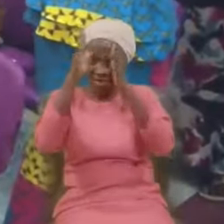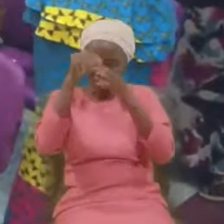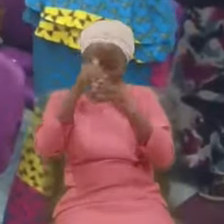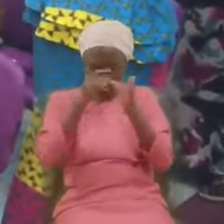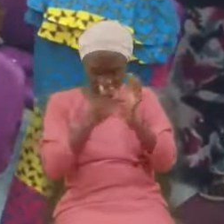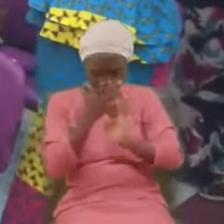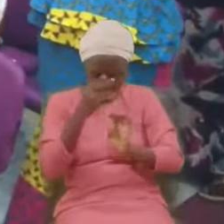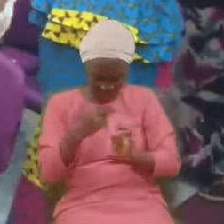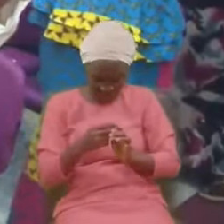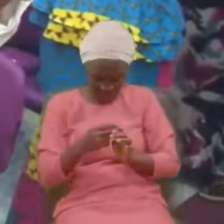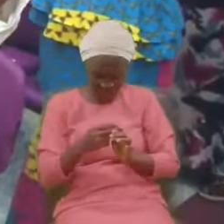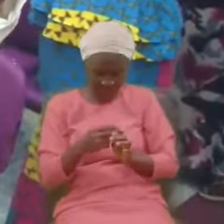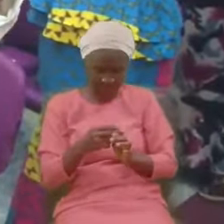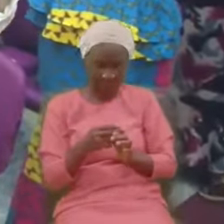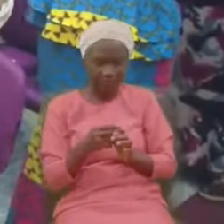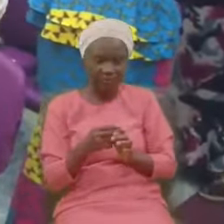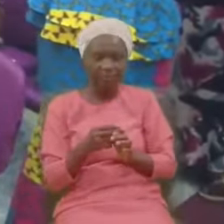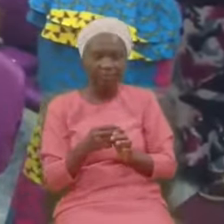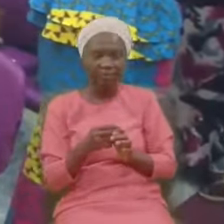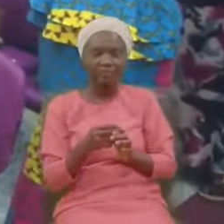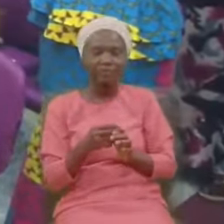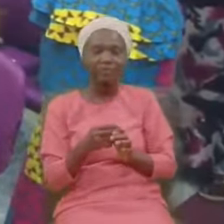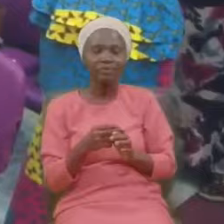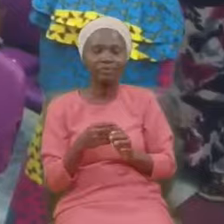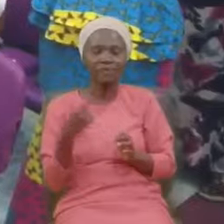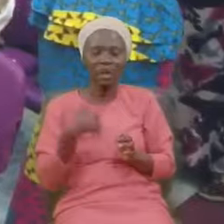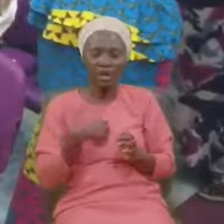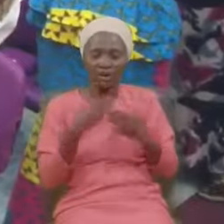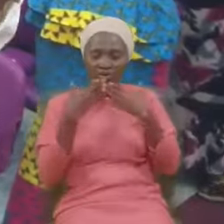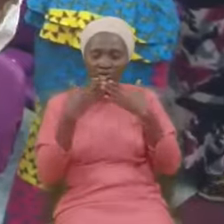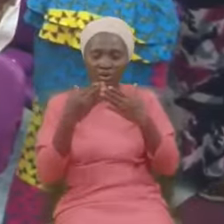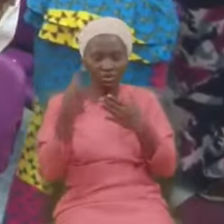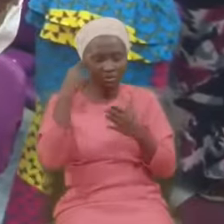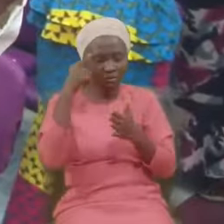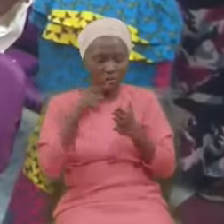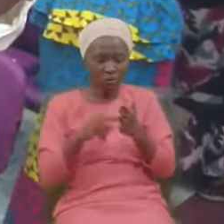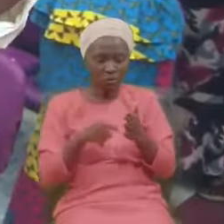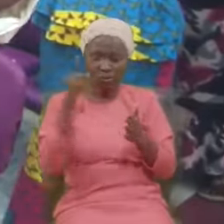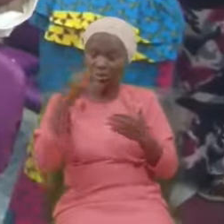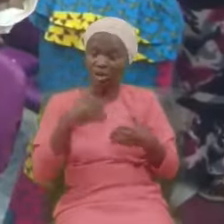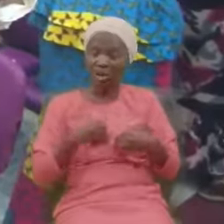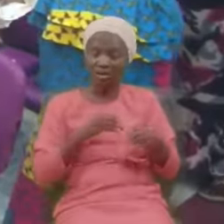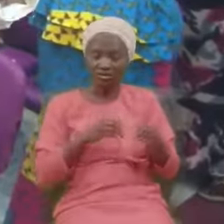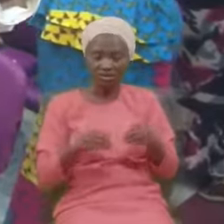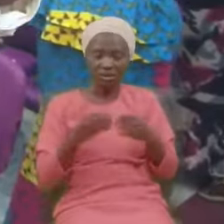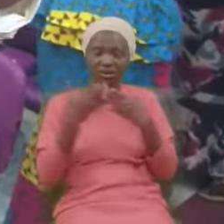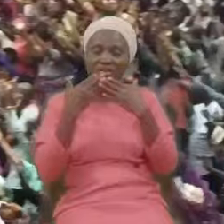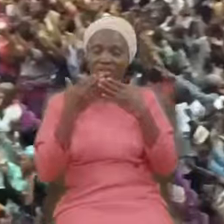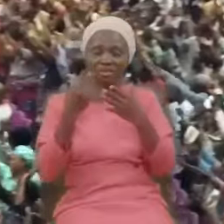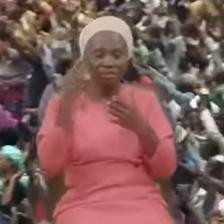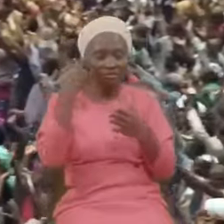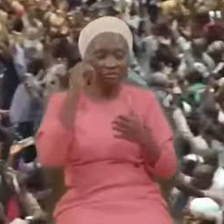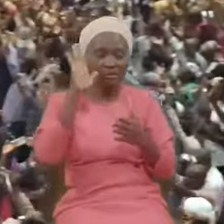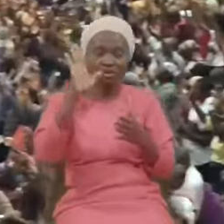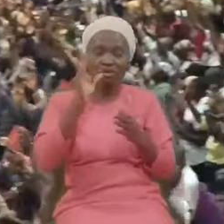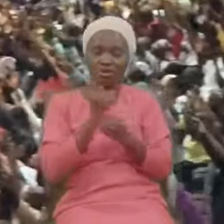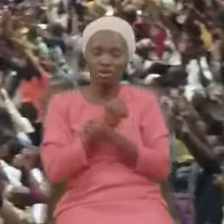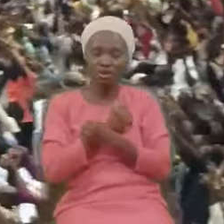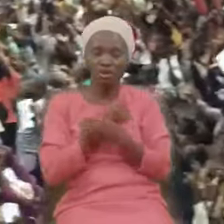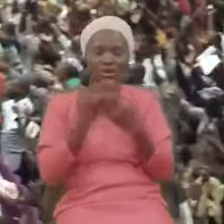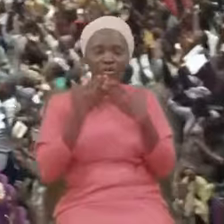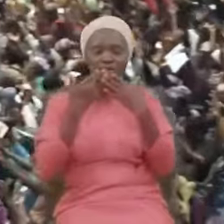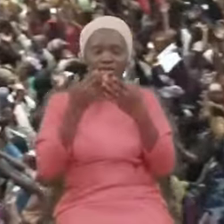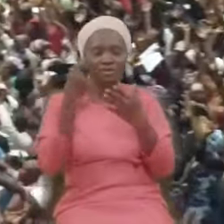Jesus' name, we thank you for what you have done. We thank you for your love. We thank you for